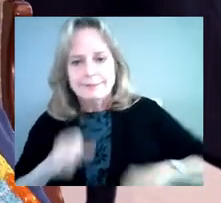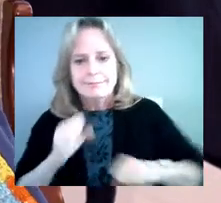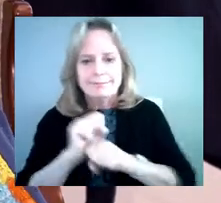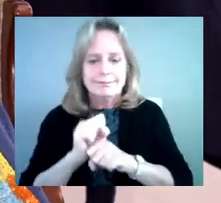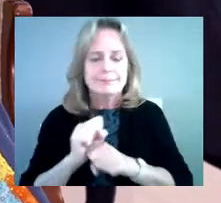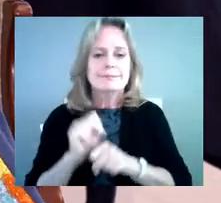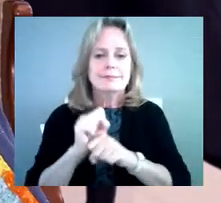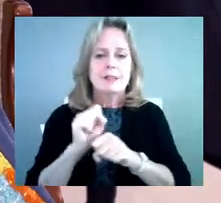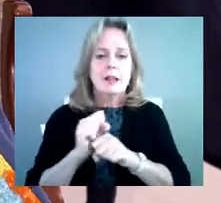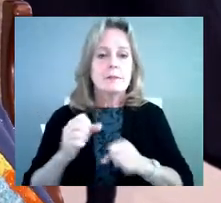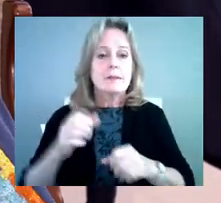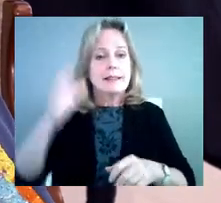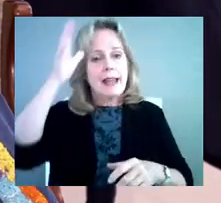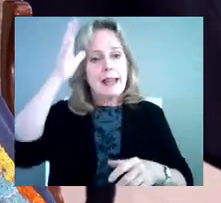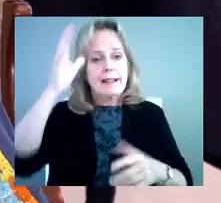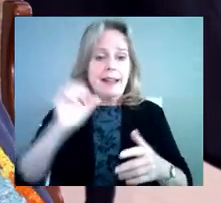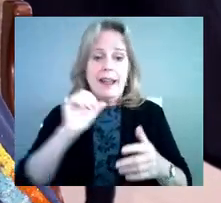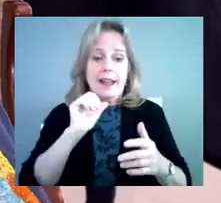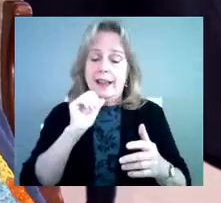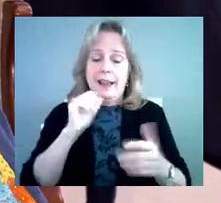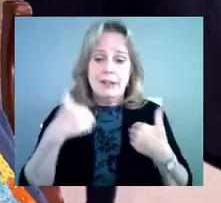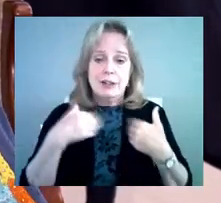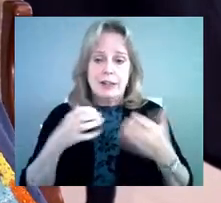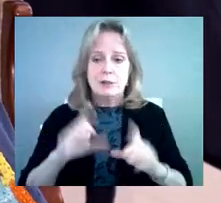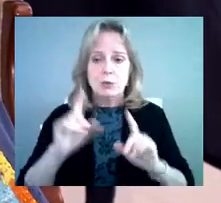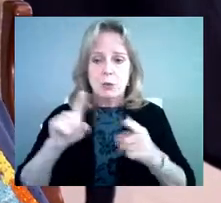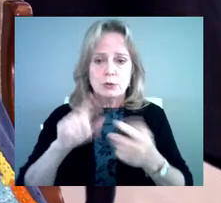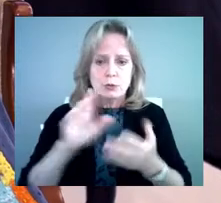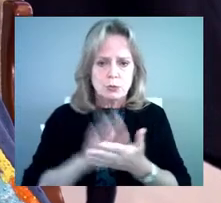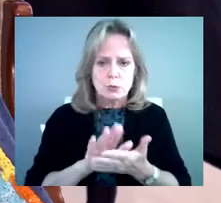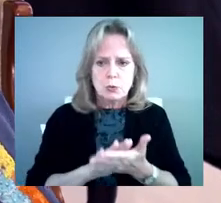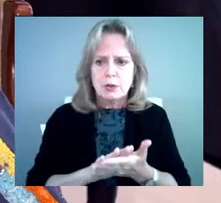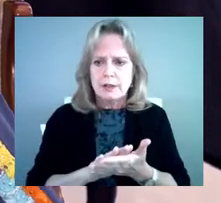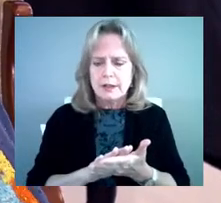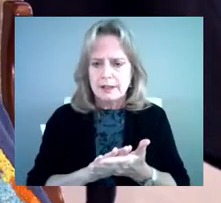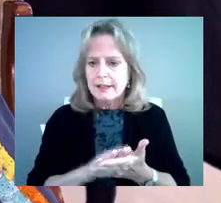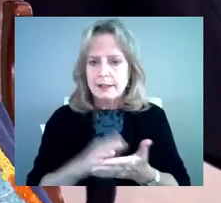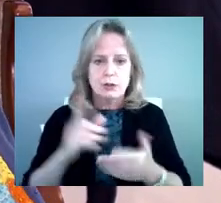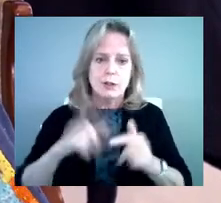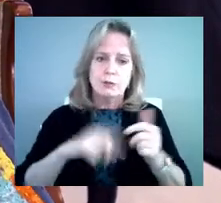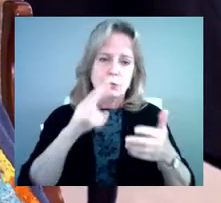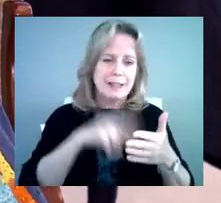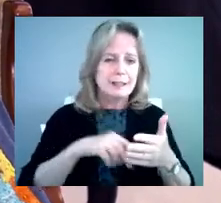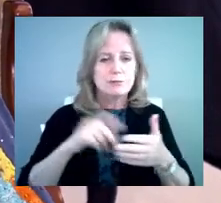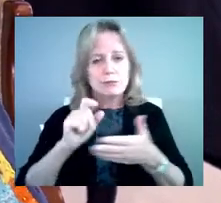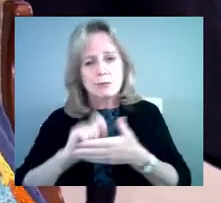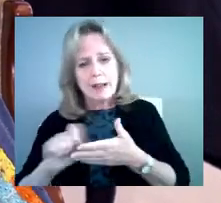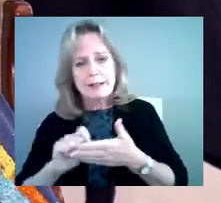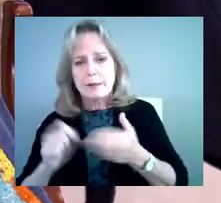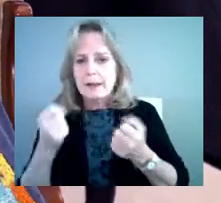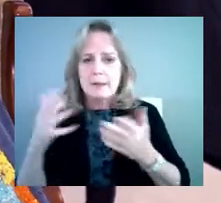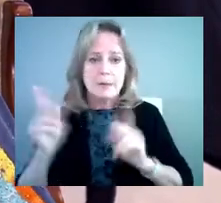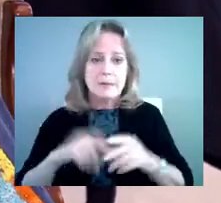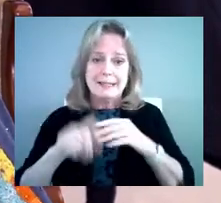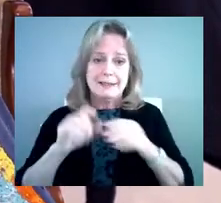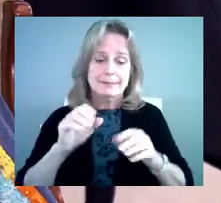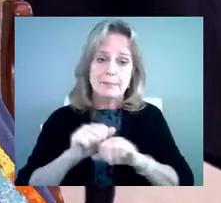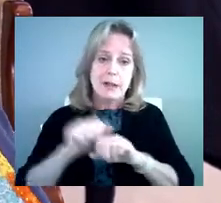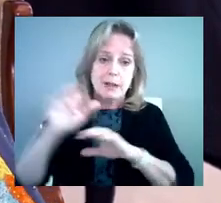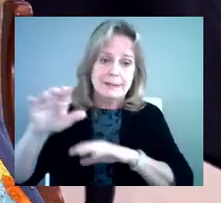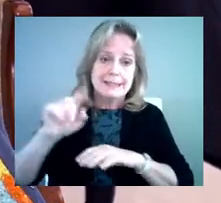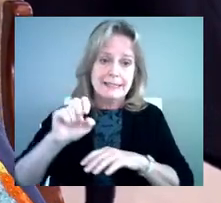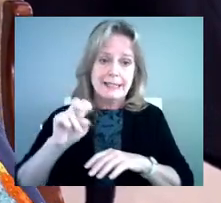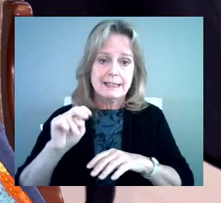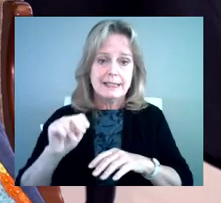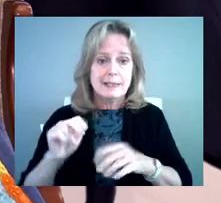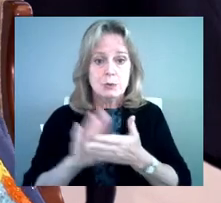my dad didn't get a chance to go to school. He couldn't read or write, as so many people in the mountains didn't get to, because the schoolhouses